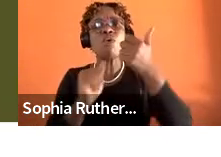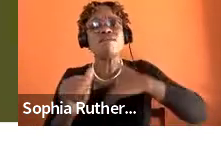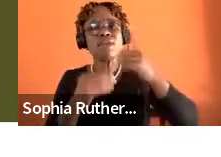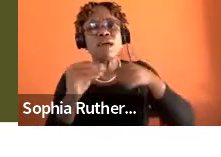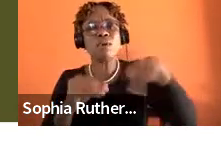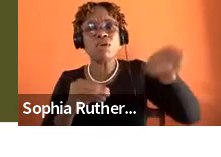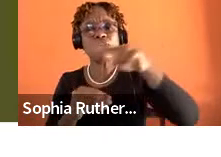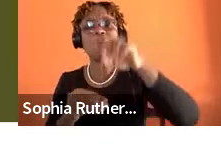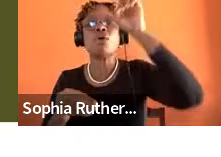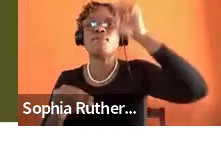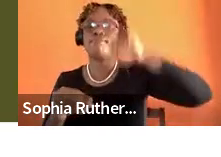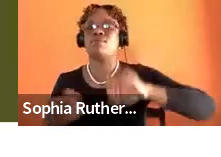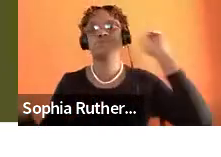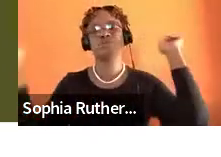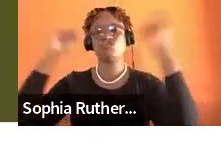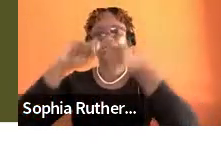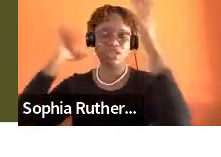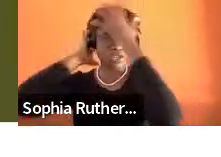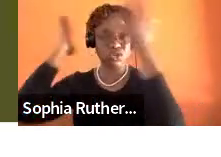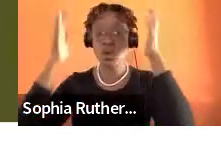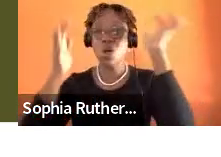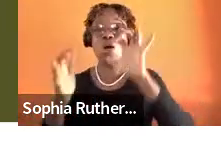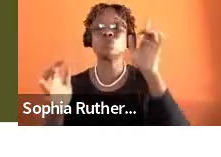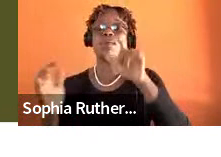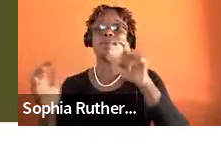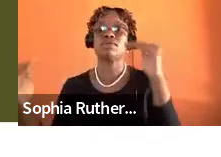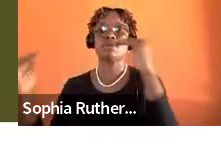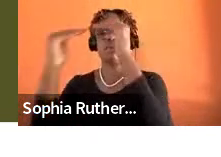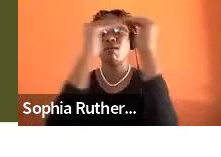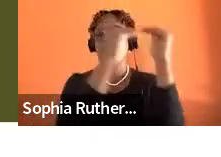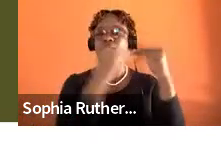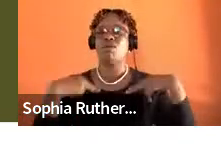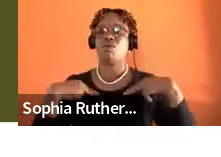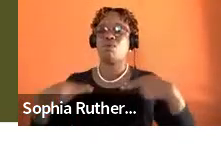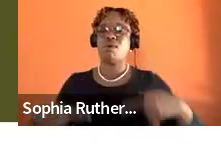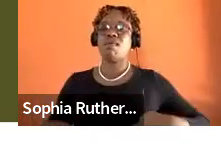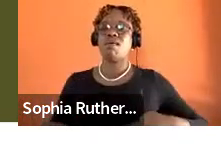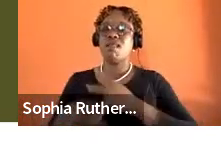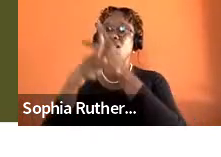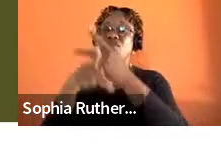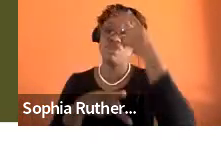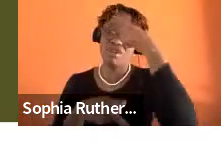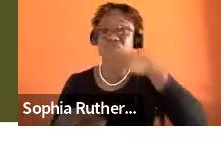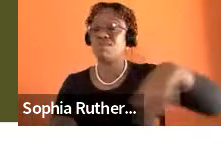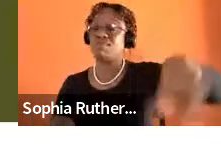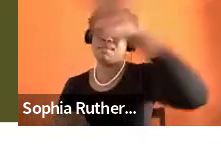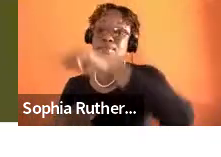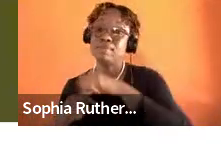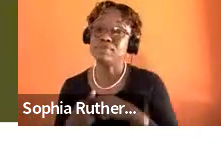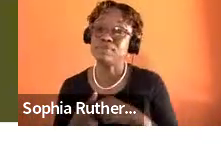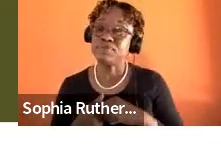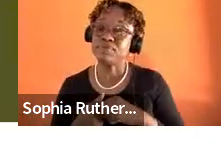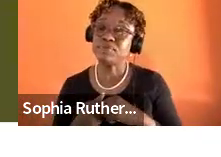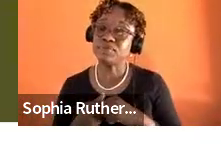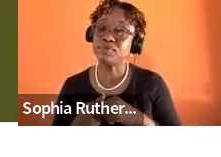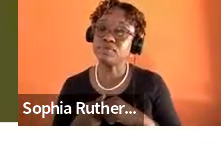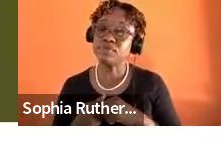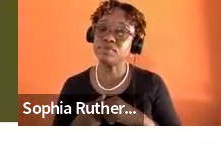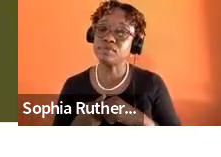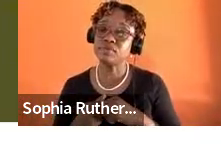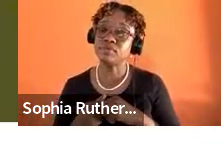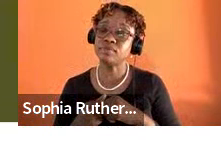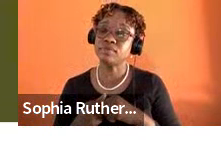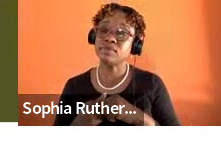is their equal right. Along with that shift, what needs to happen is that any tool or service that